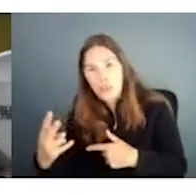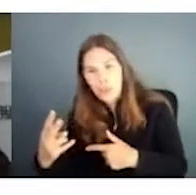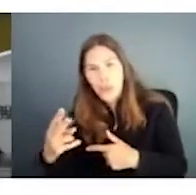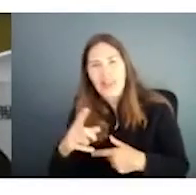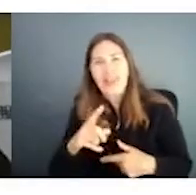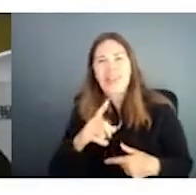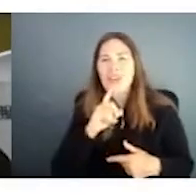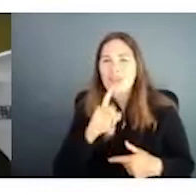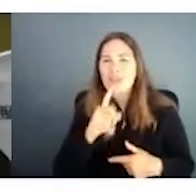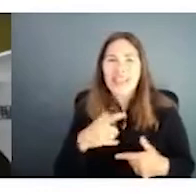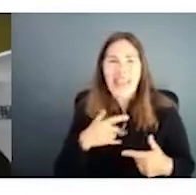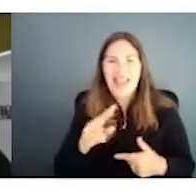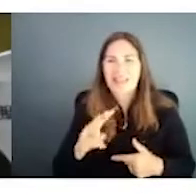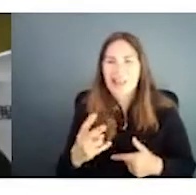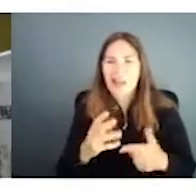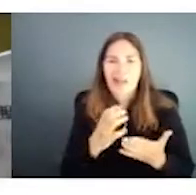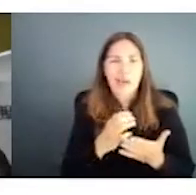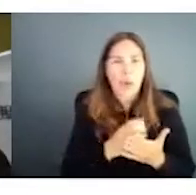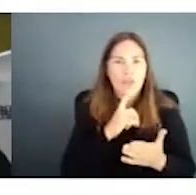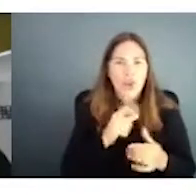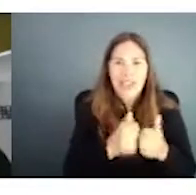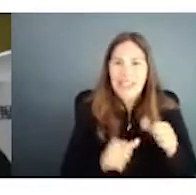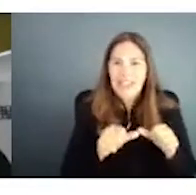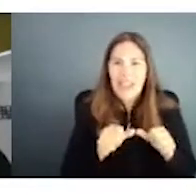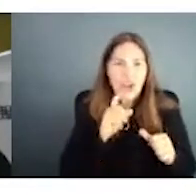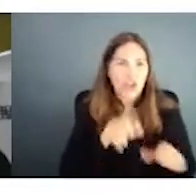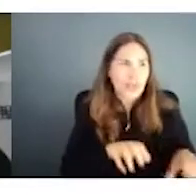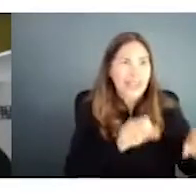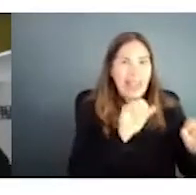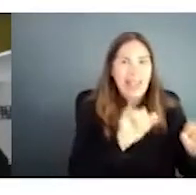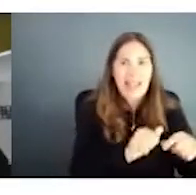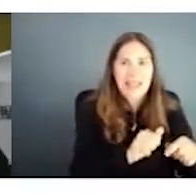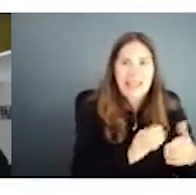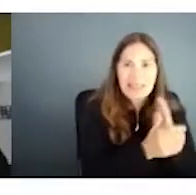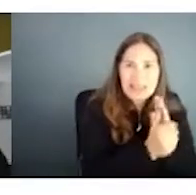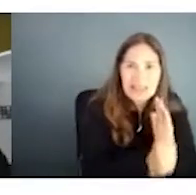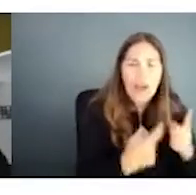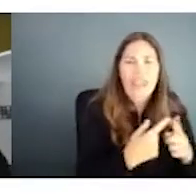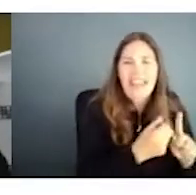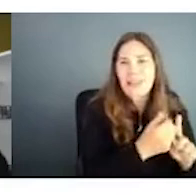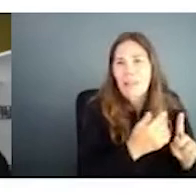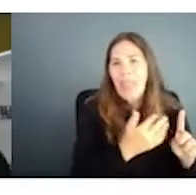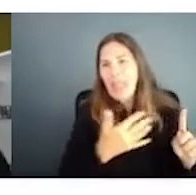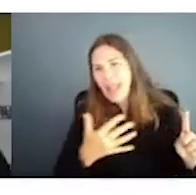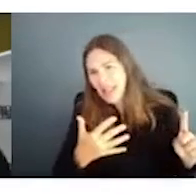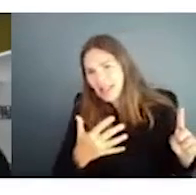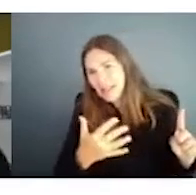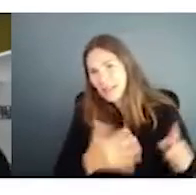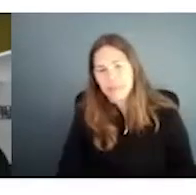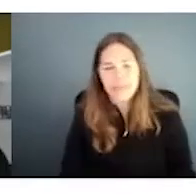that second course in each area to take those skills that you've learned and expand on them.